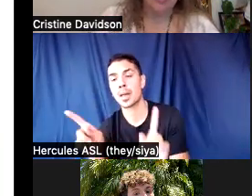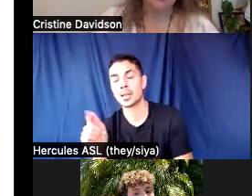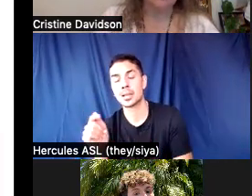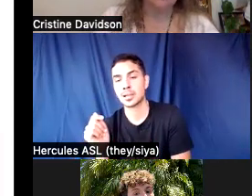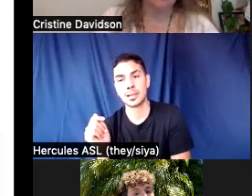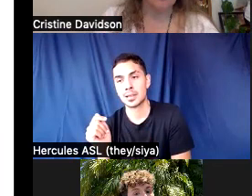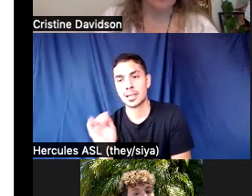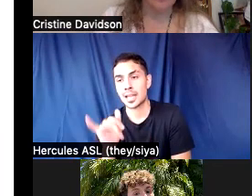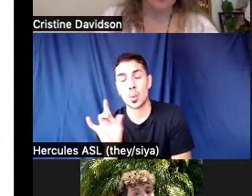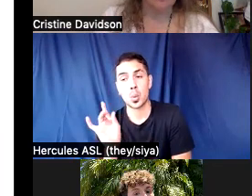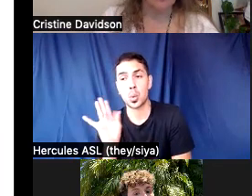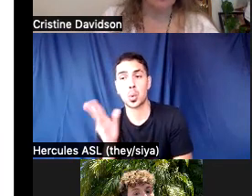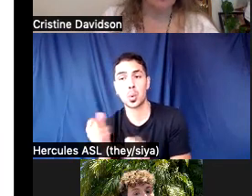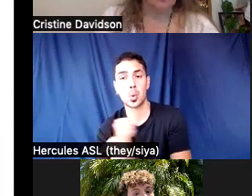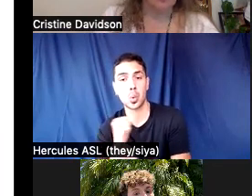startling statistic.